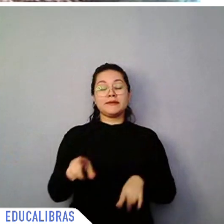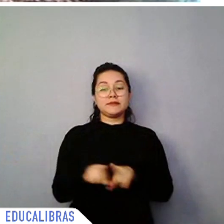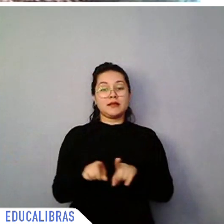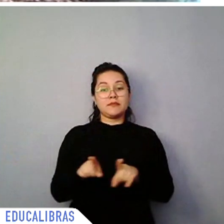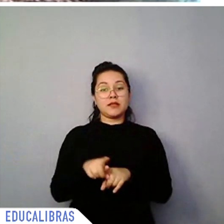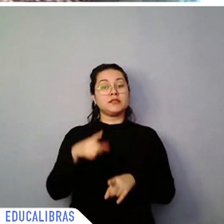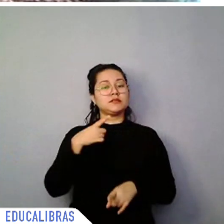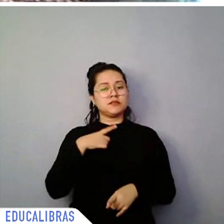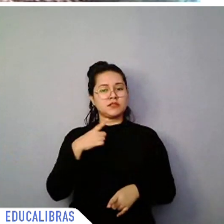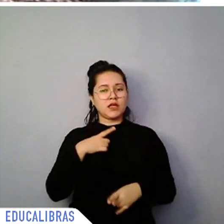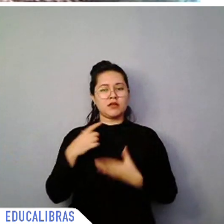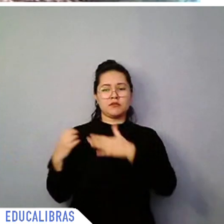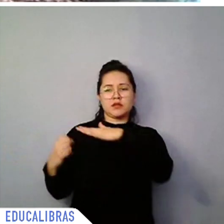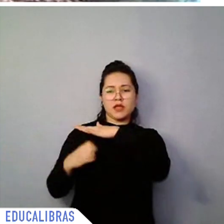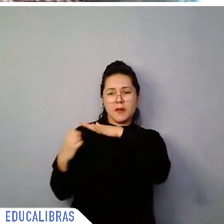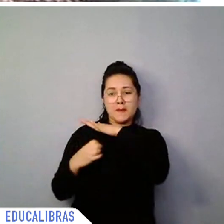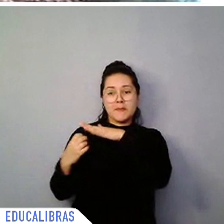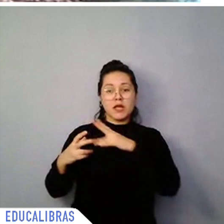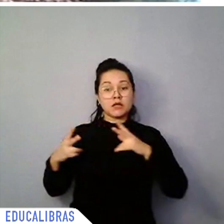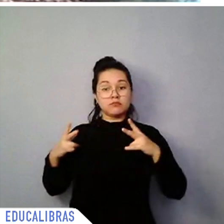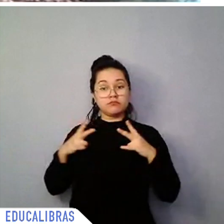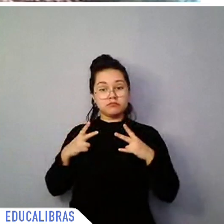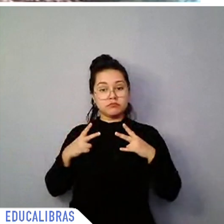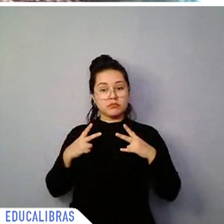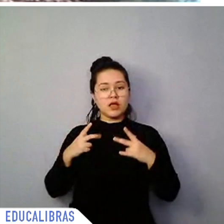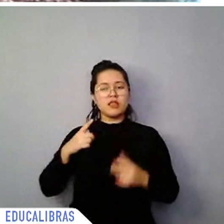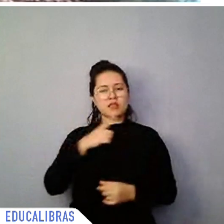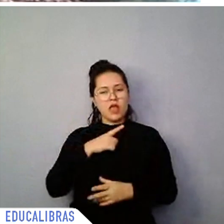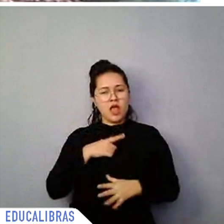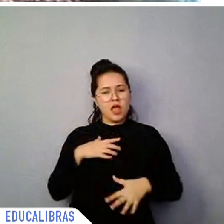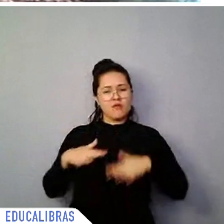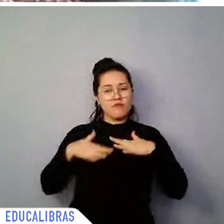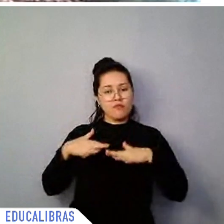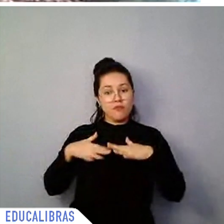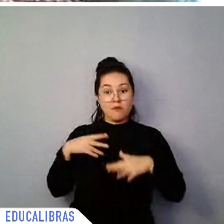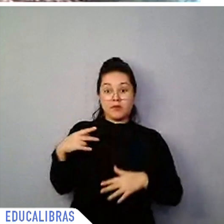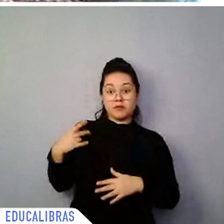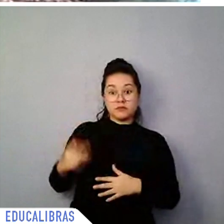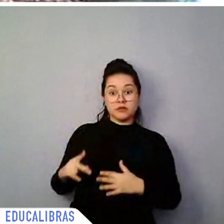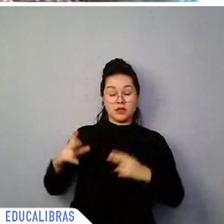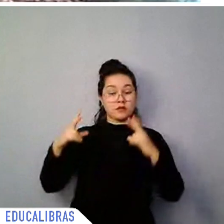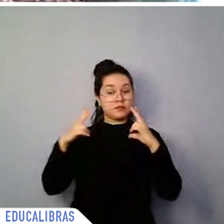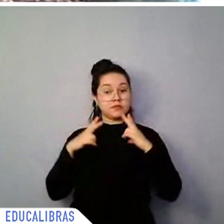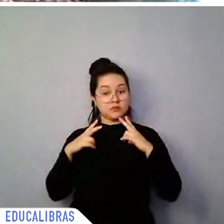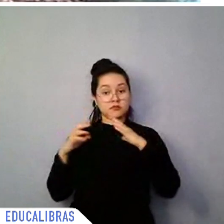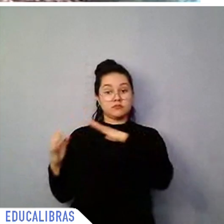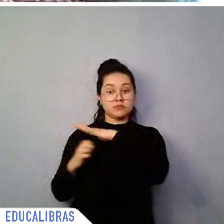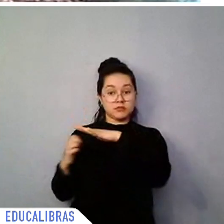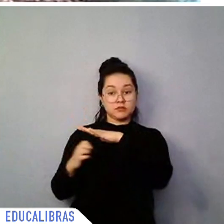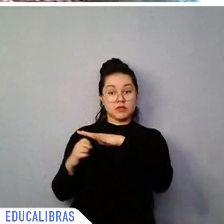as well. And also the relationship with the private sector. There are some initiatives